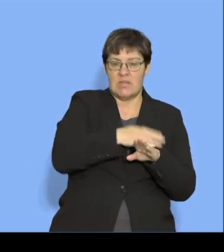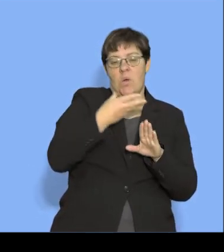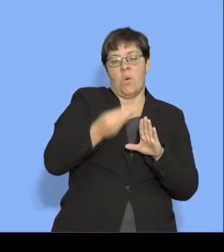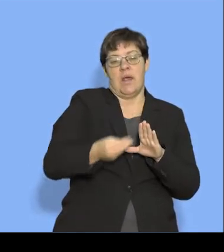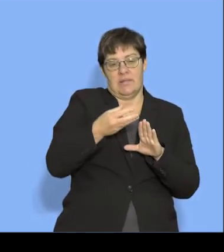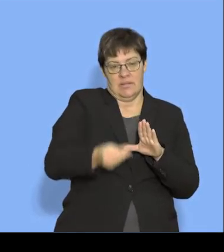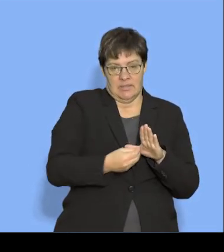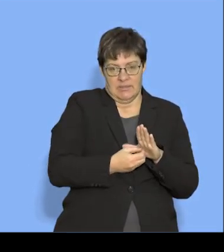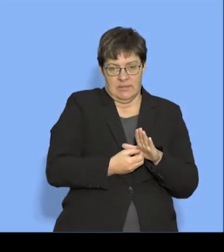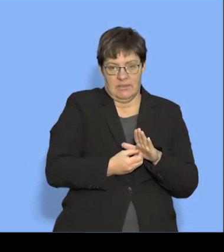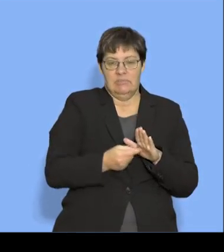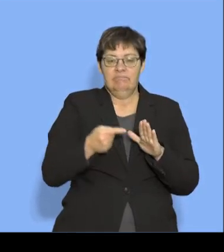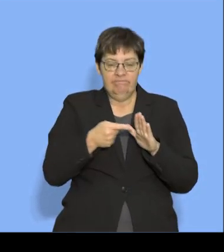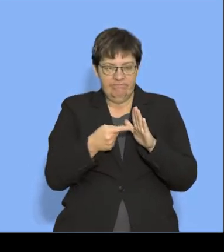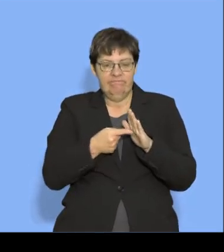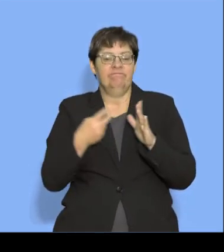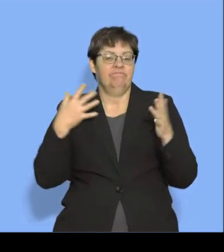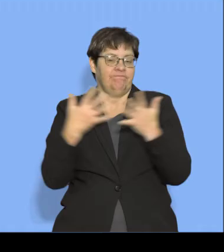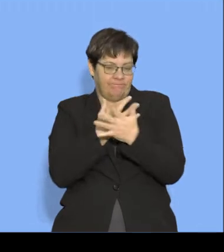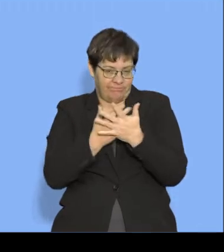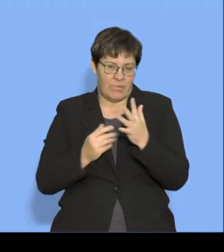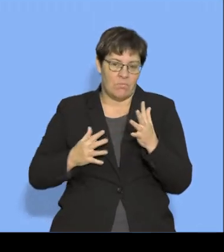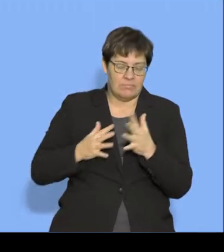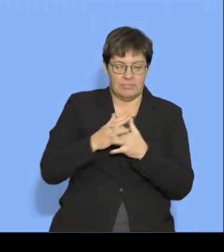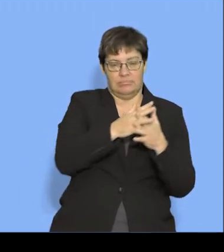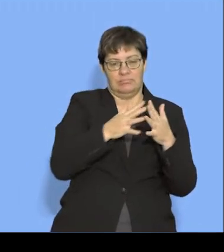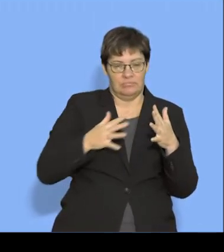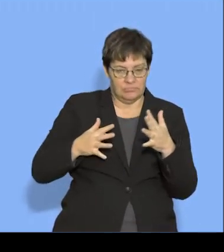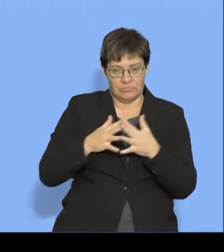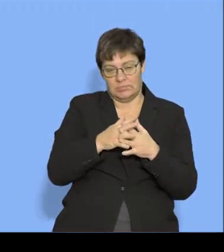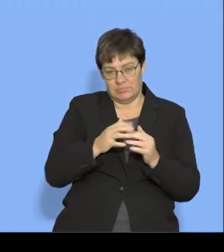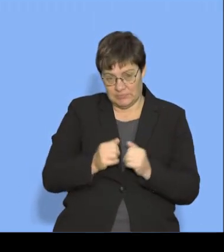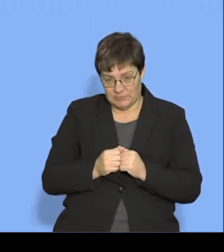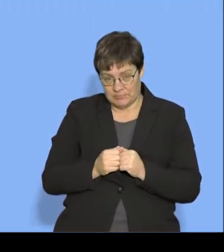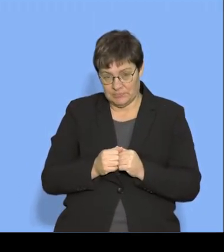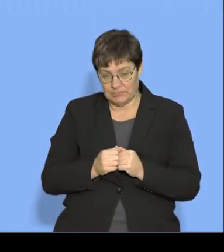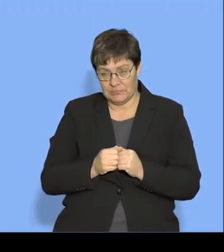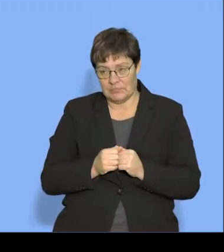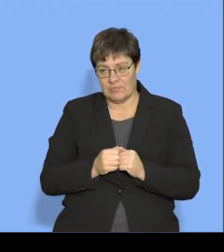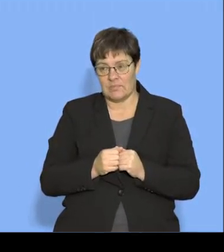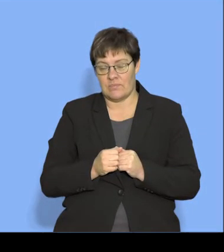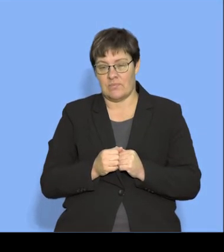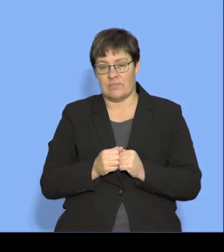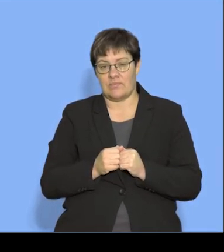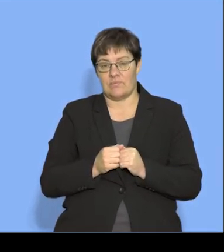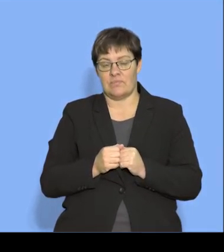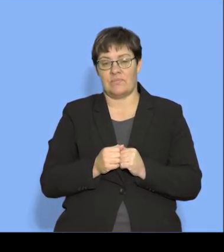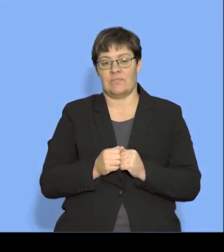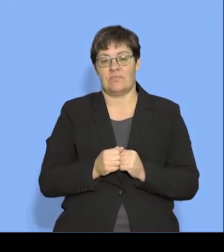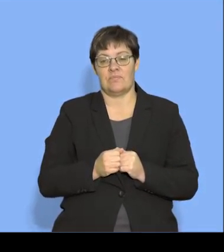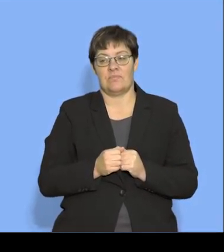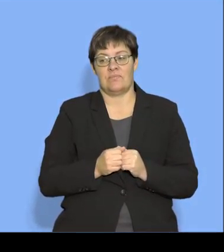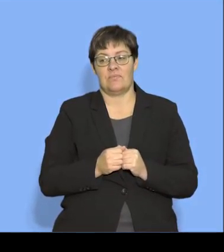surface on that to be moistened so that there's quick, easy diffusion of the nutrients in a soluble